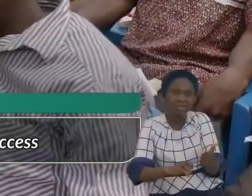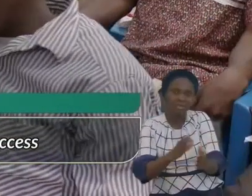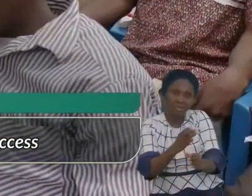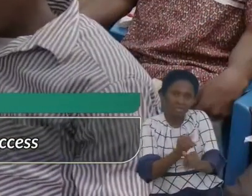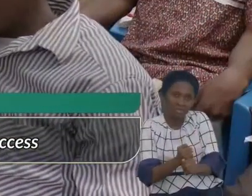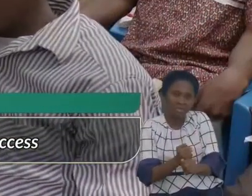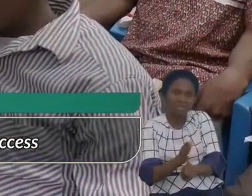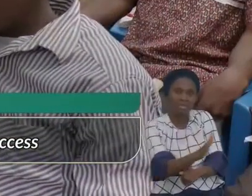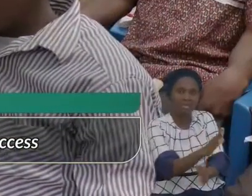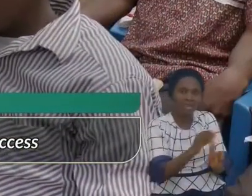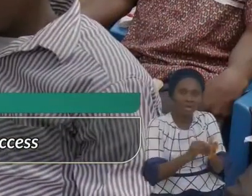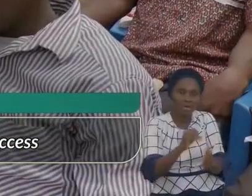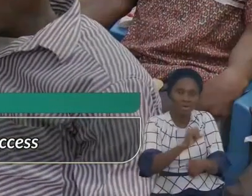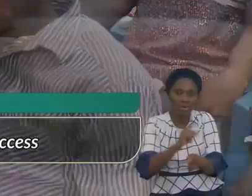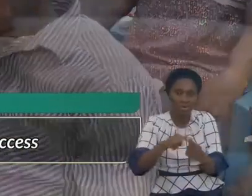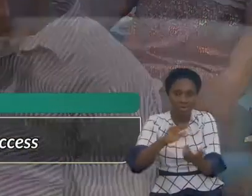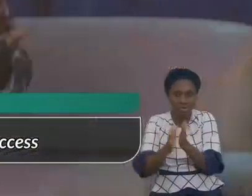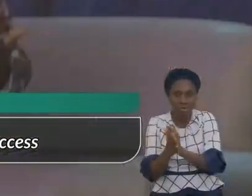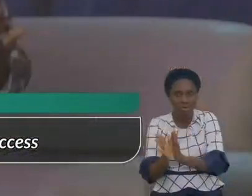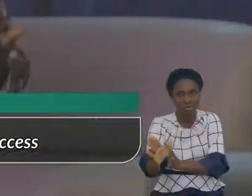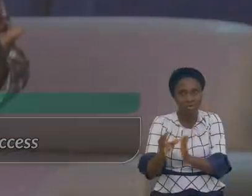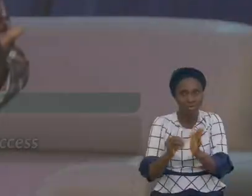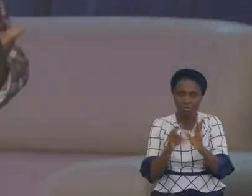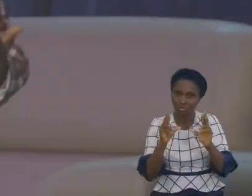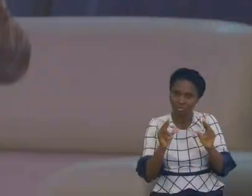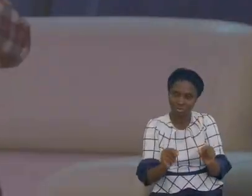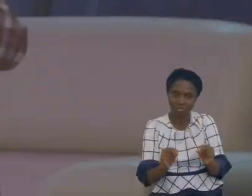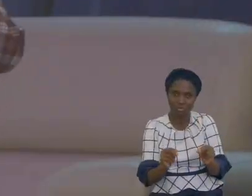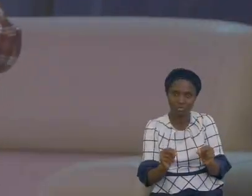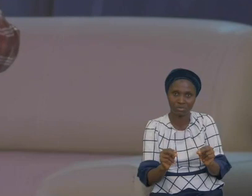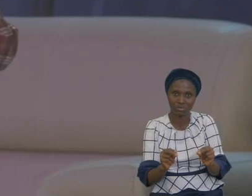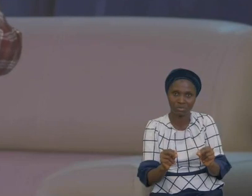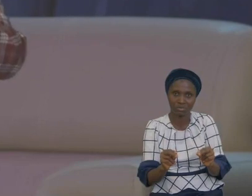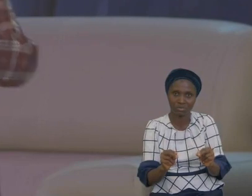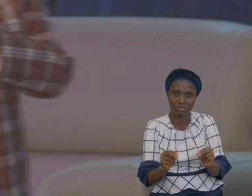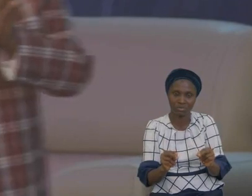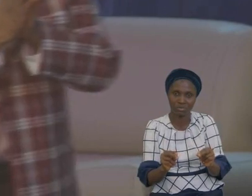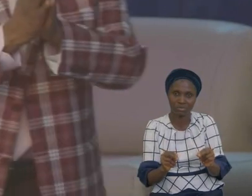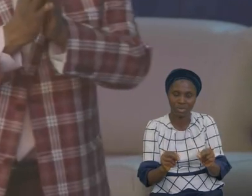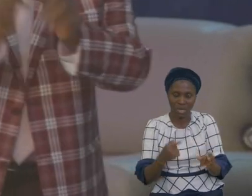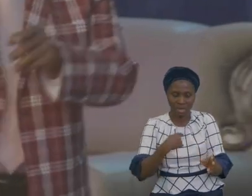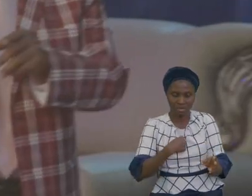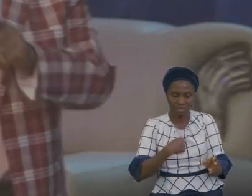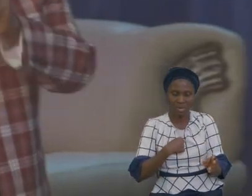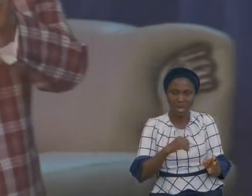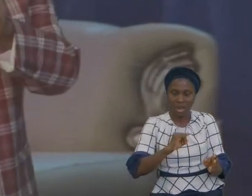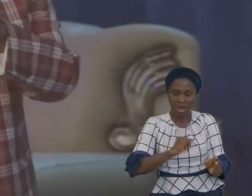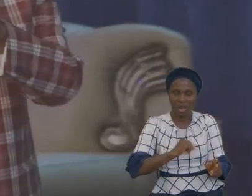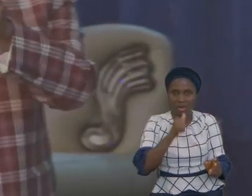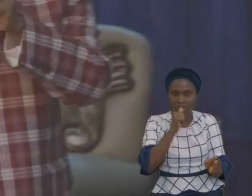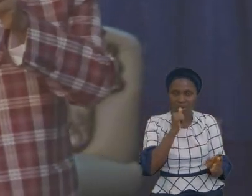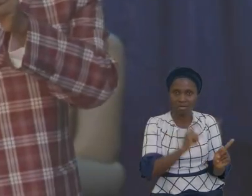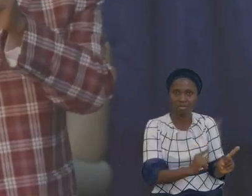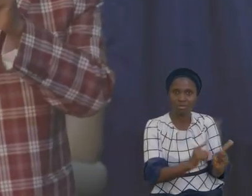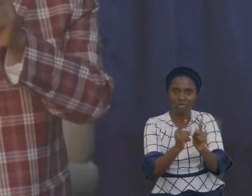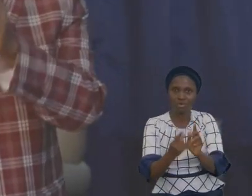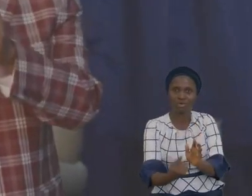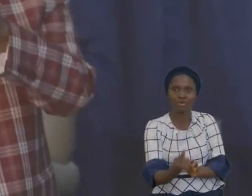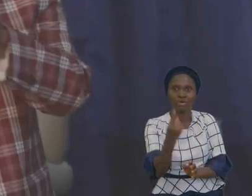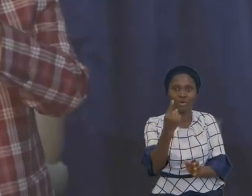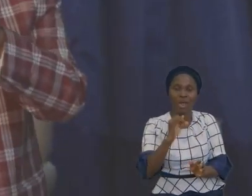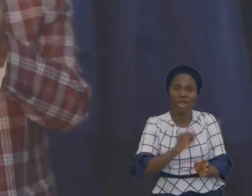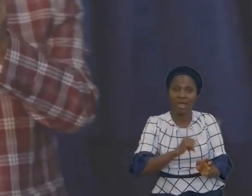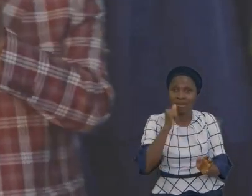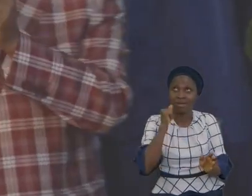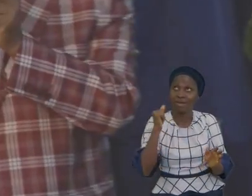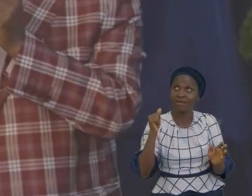I'm going up. I'm climbing up. I'm soaring up. Then cheating will